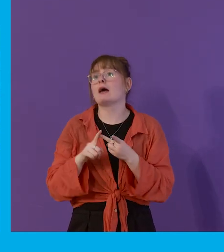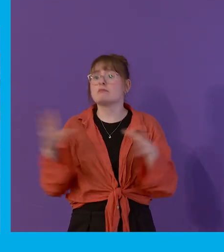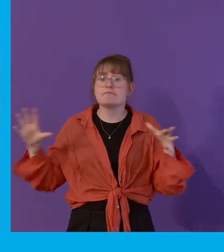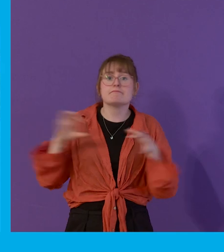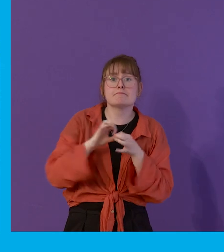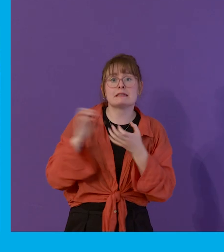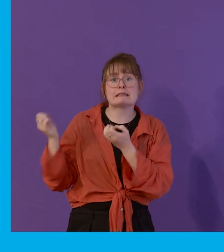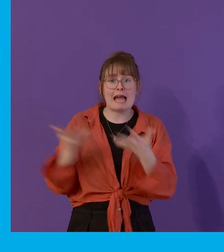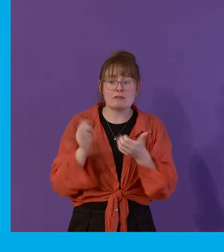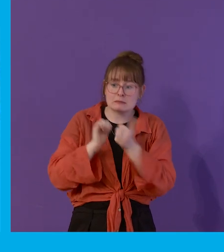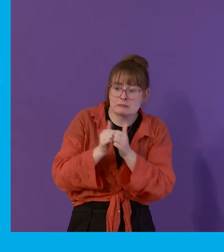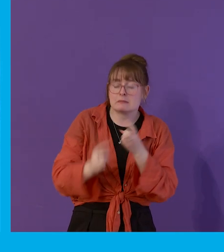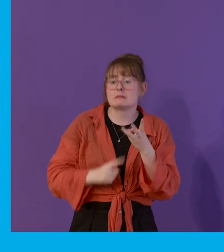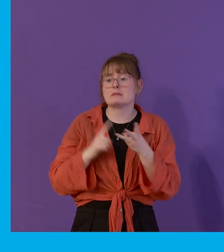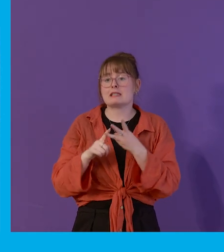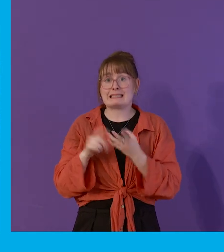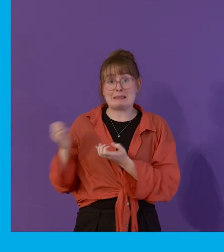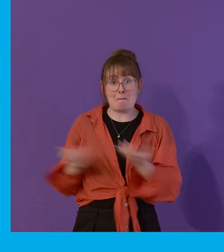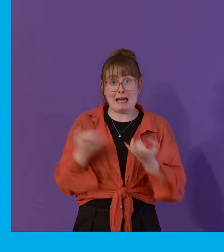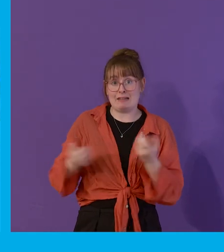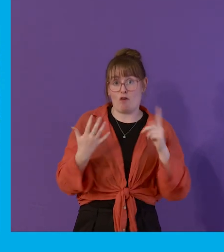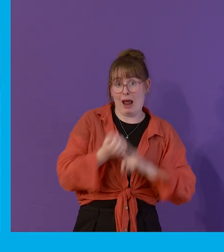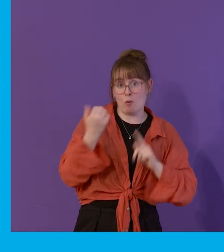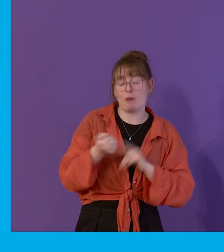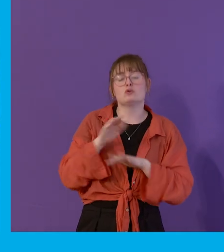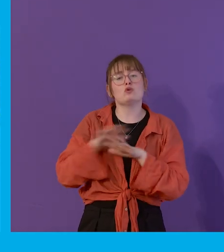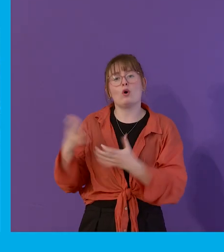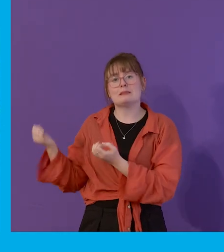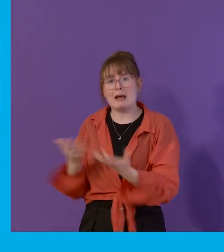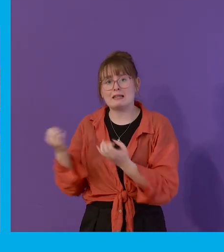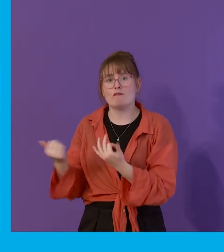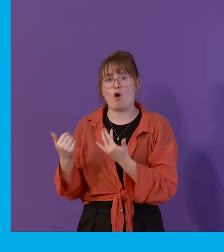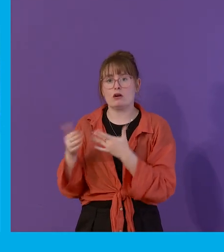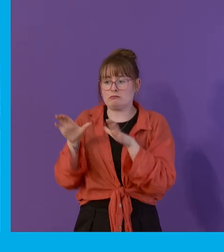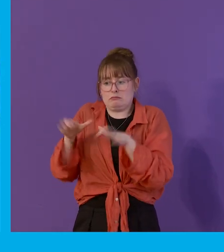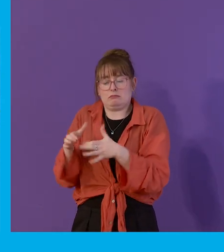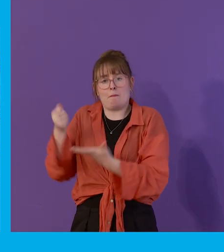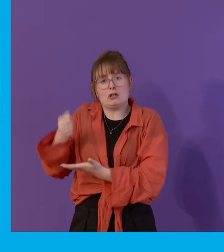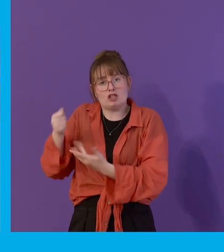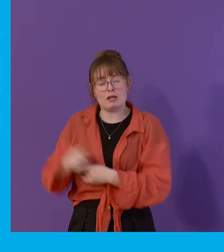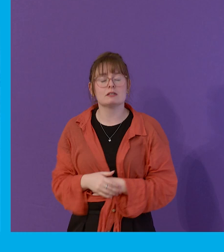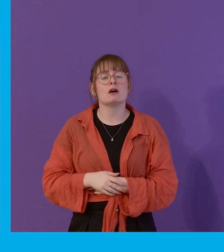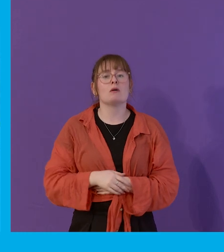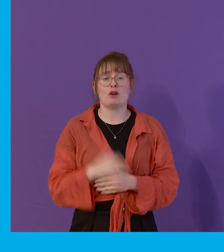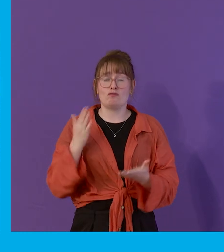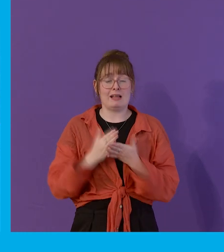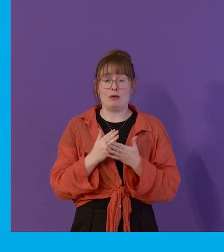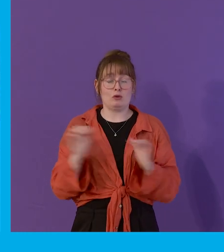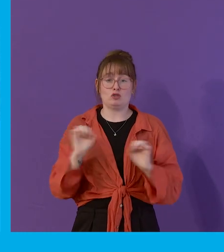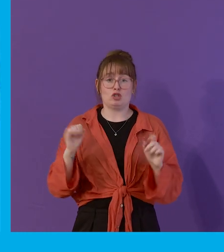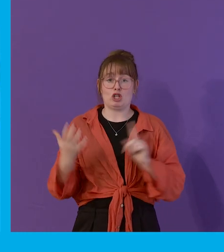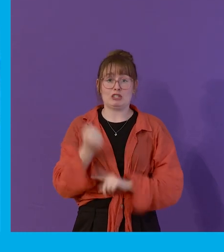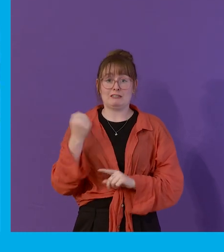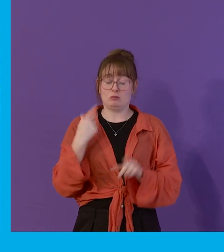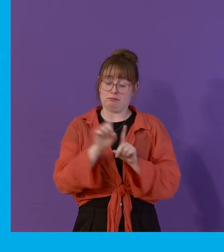up services, through spending for outcomes, not spending for departmental budgets. And we're so far away from that just now in